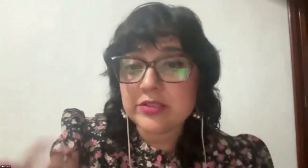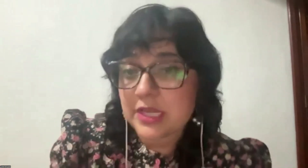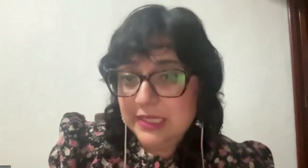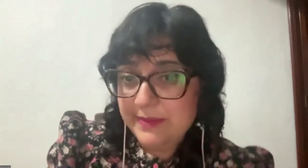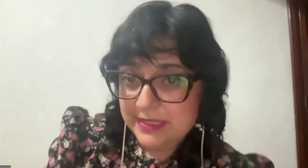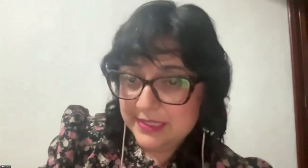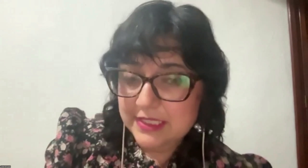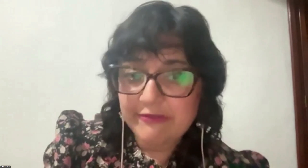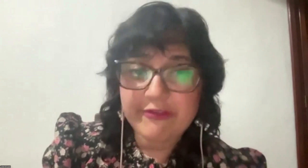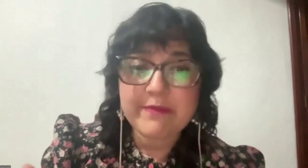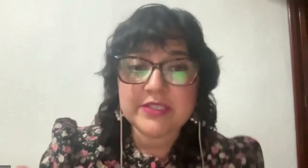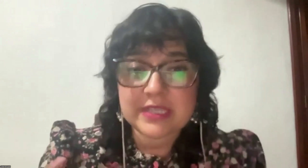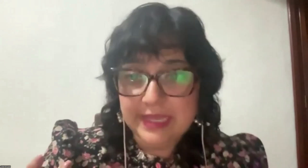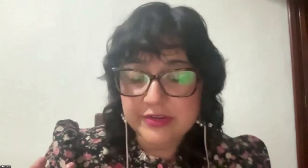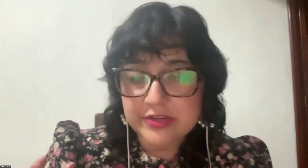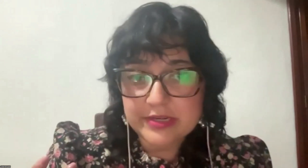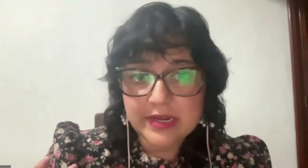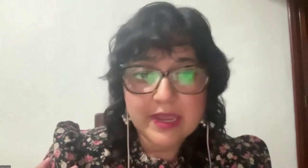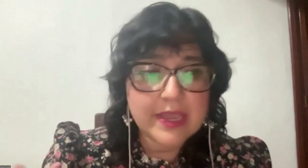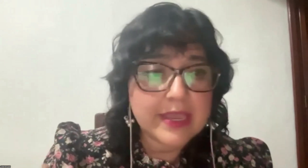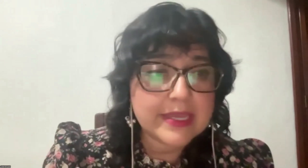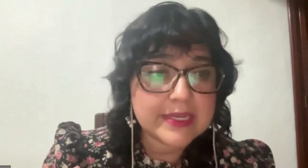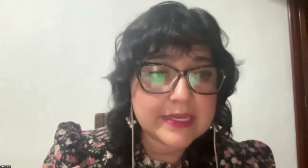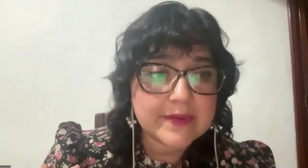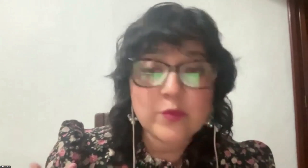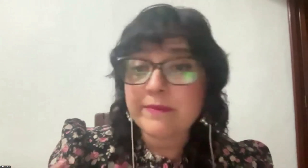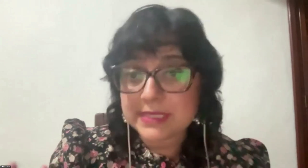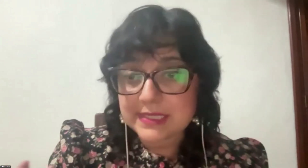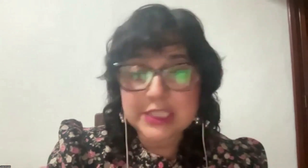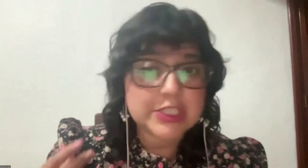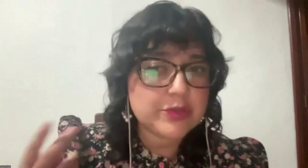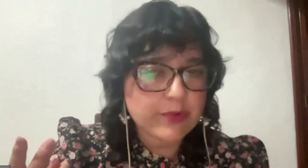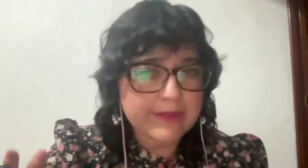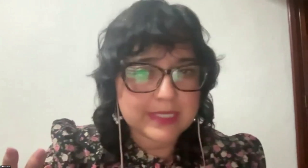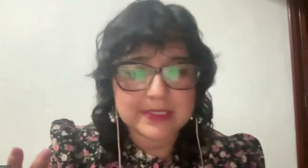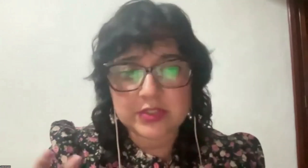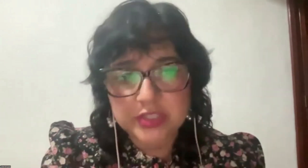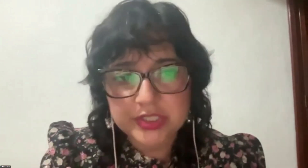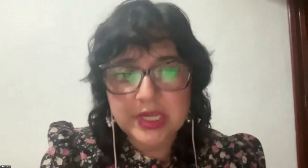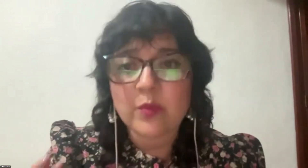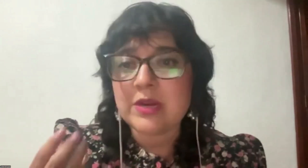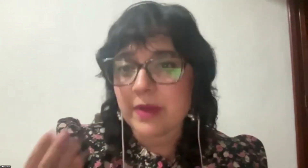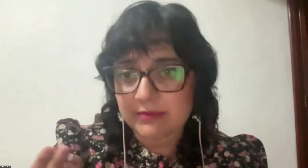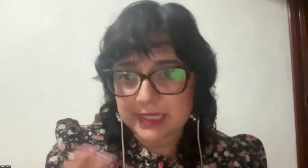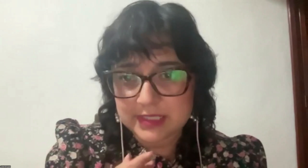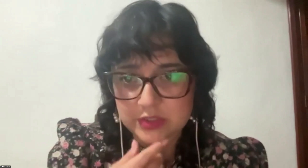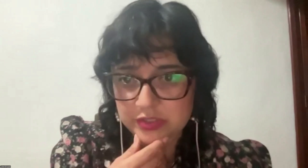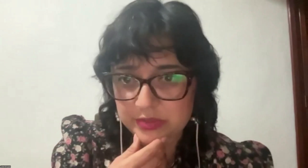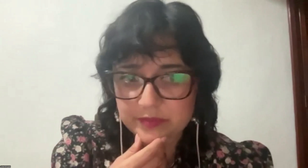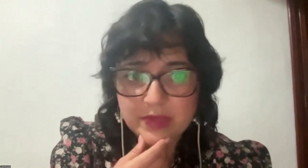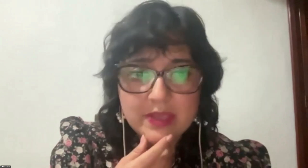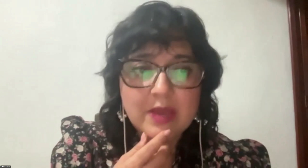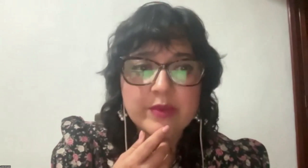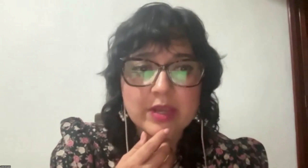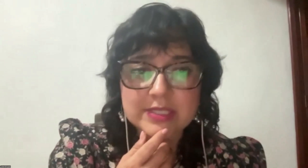we conducted a visit 3 months later, and we visited 2 private institutions and 1 public